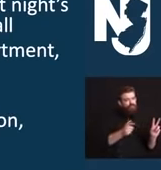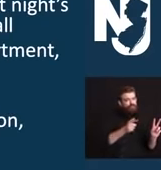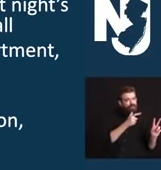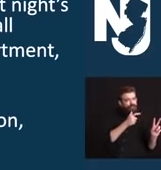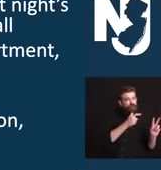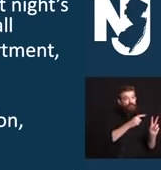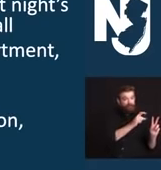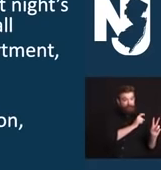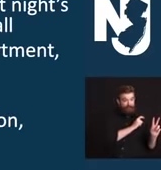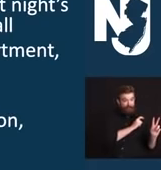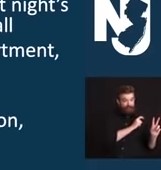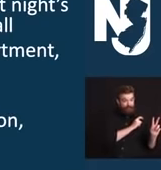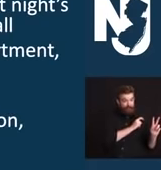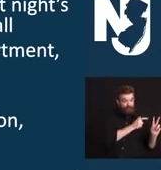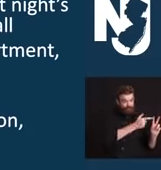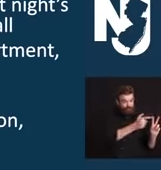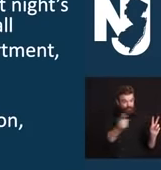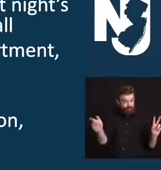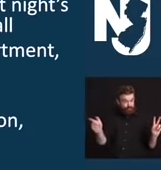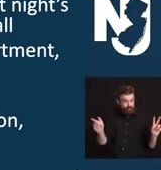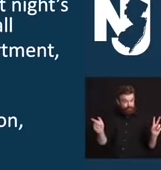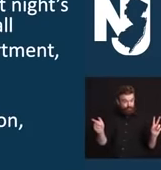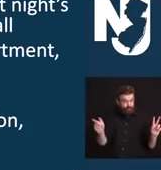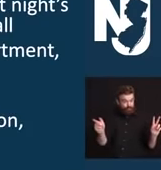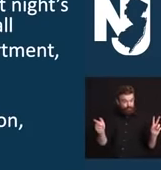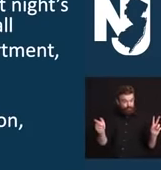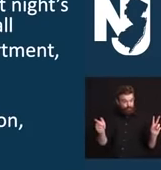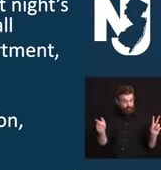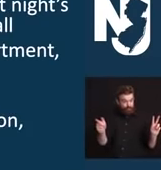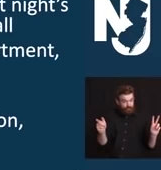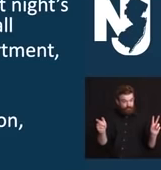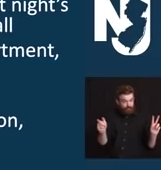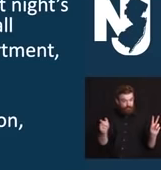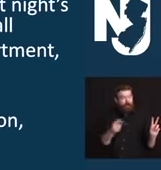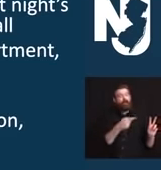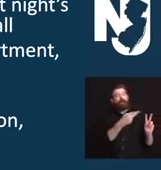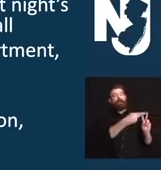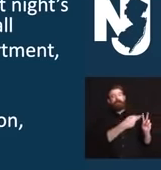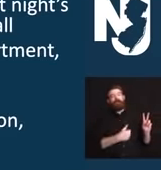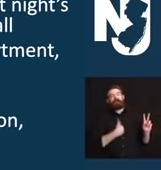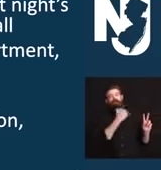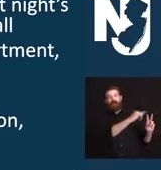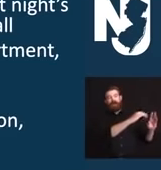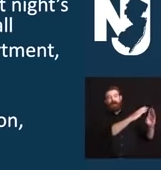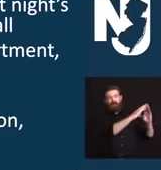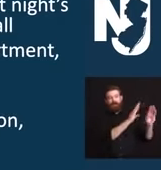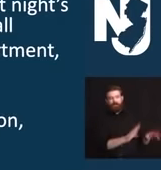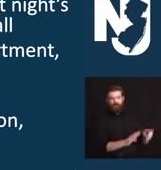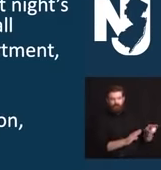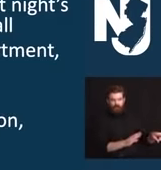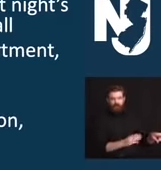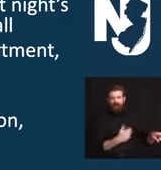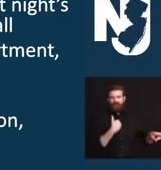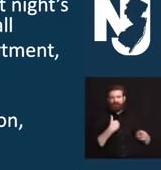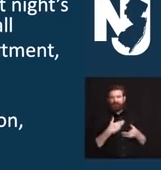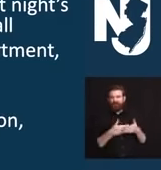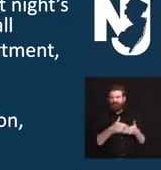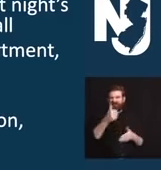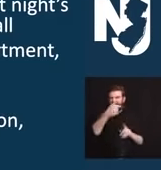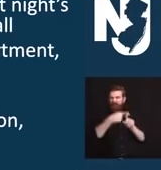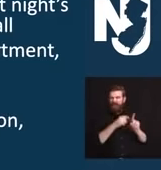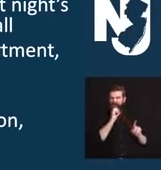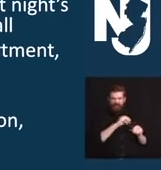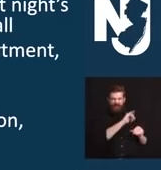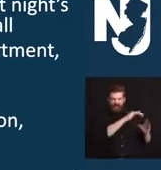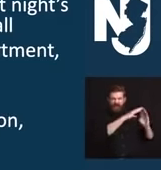those responsible for this heinous act and bring them to justice. Our police are not just the women and men who protect our communities.